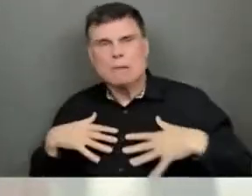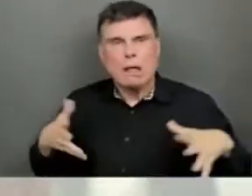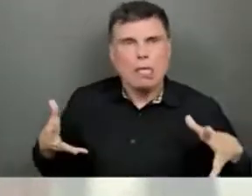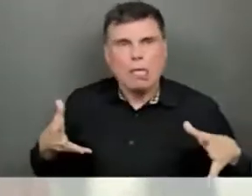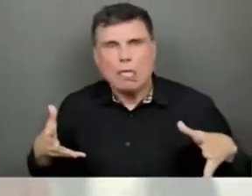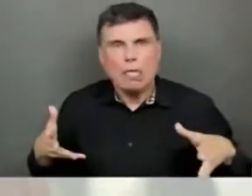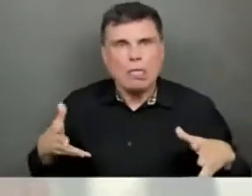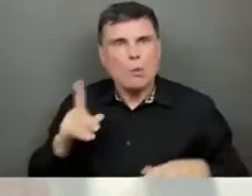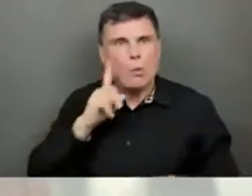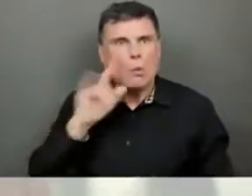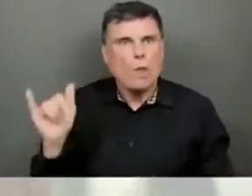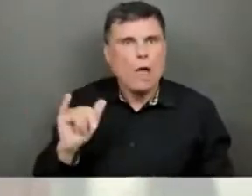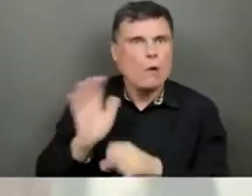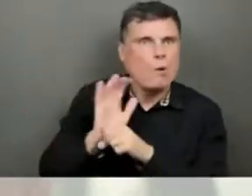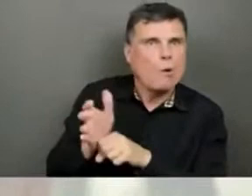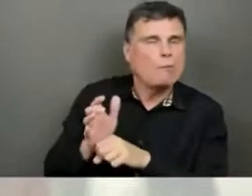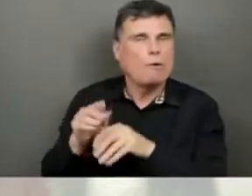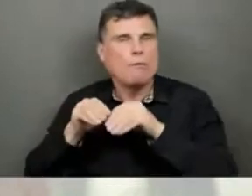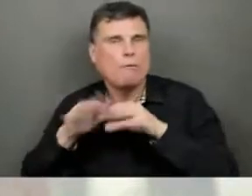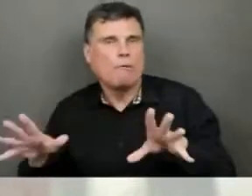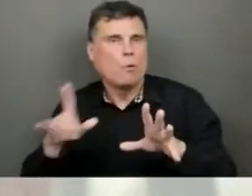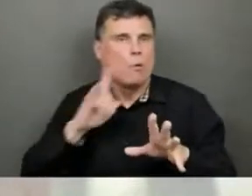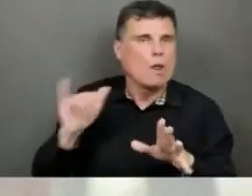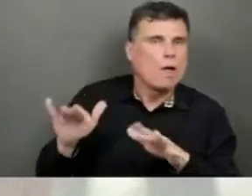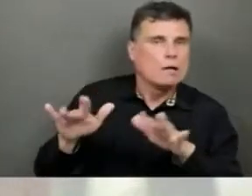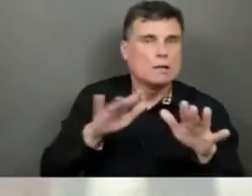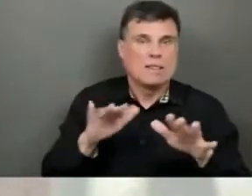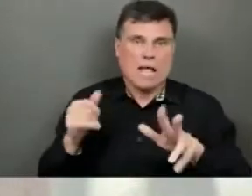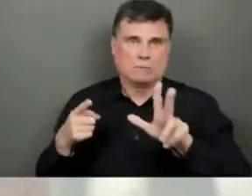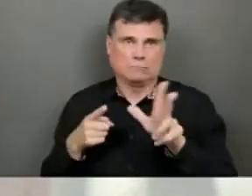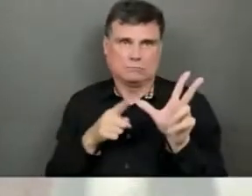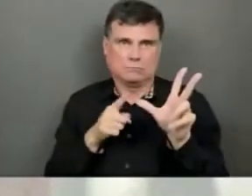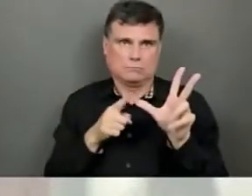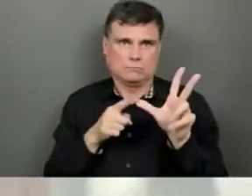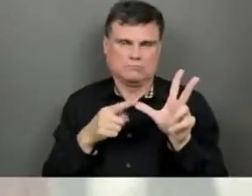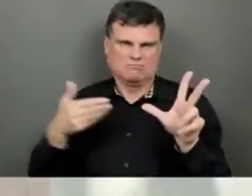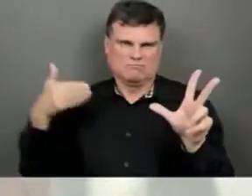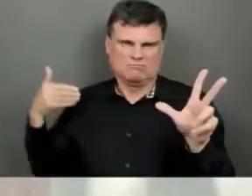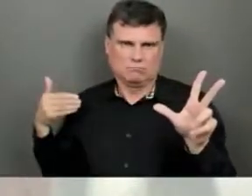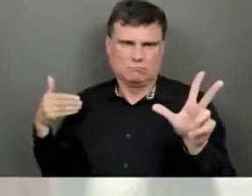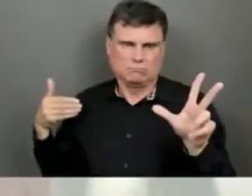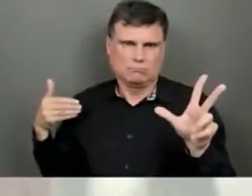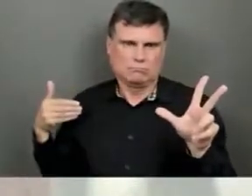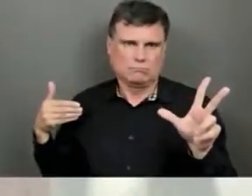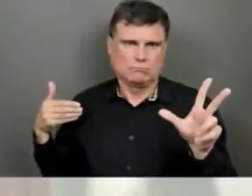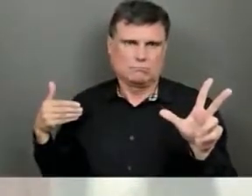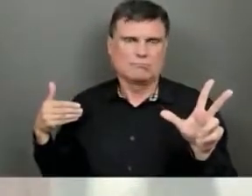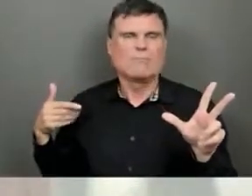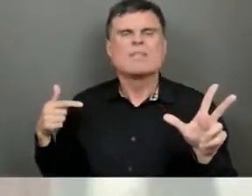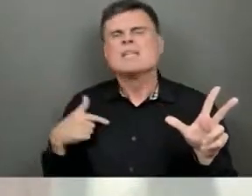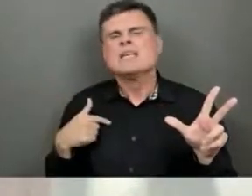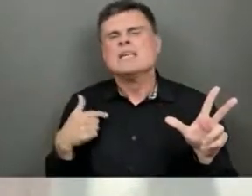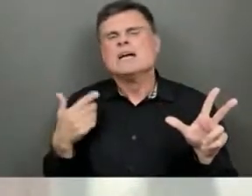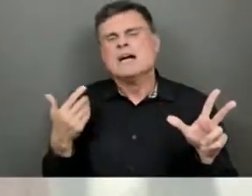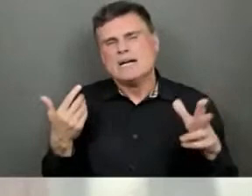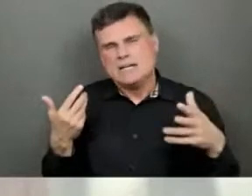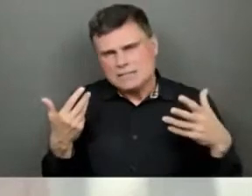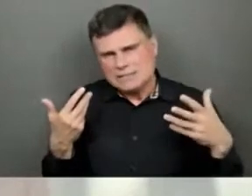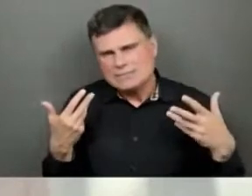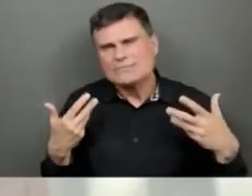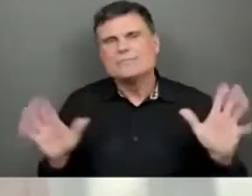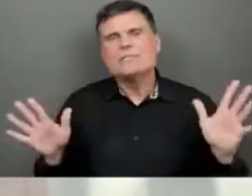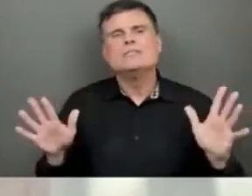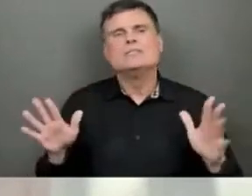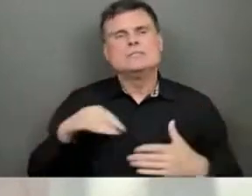And in that phase, what you're talking about, I still had some hope, I guess, that we would be